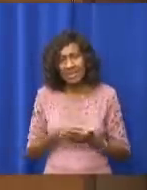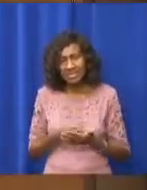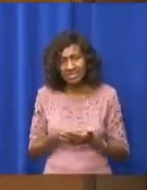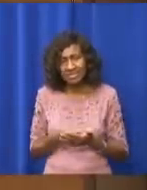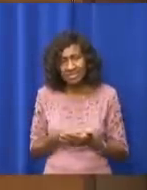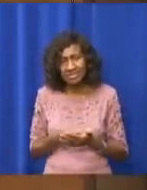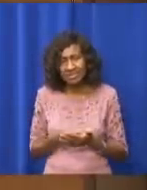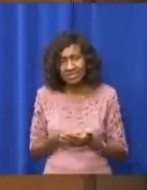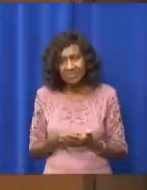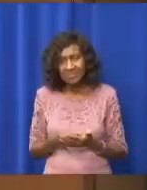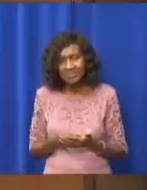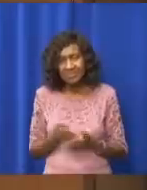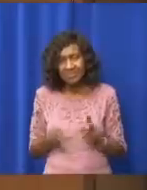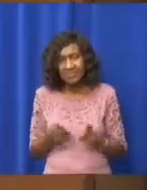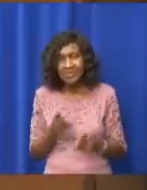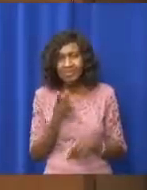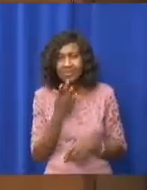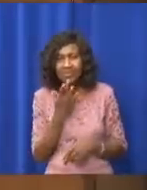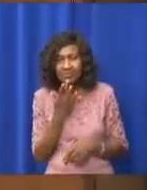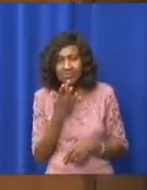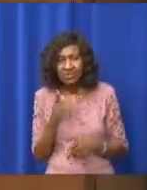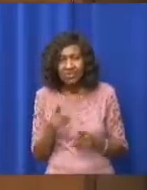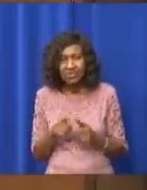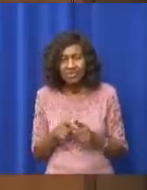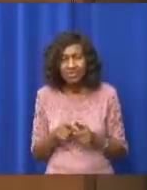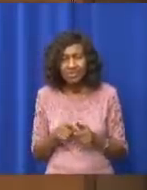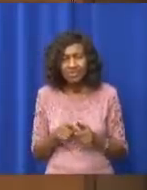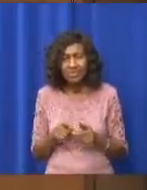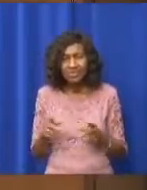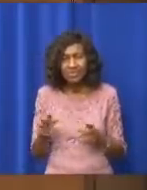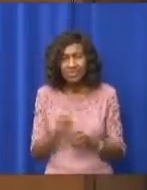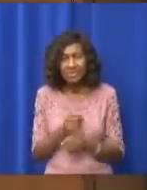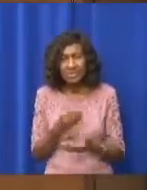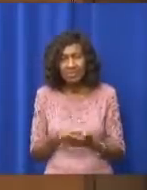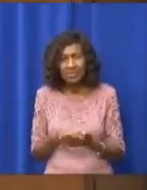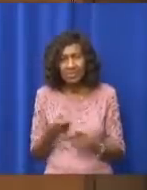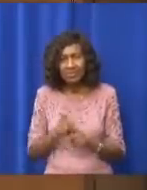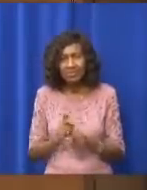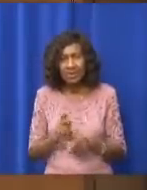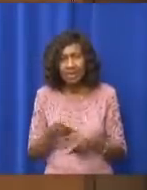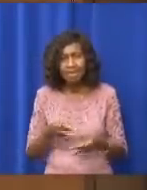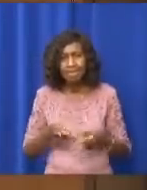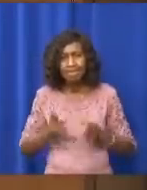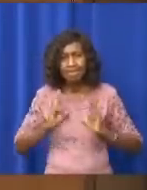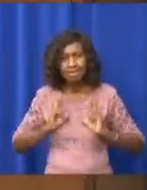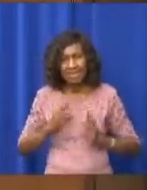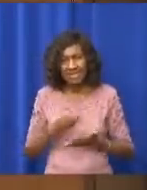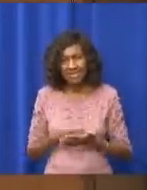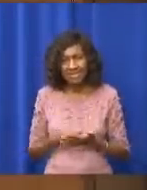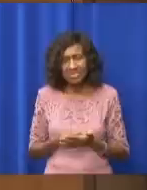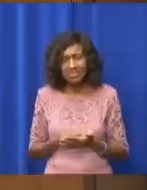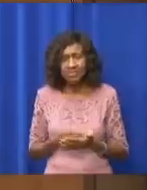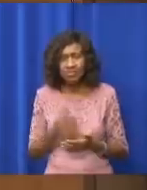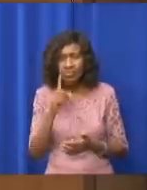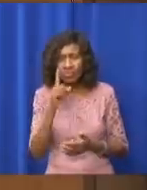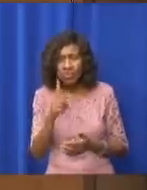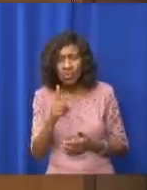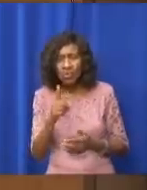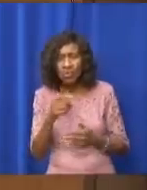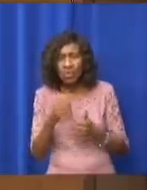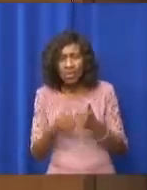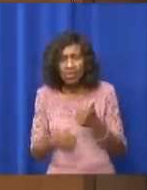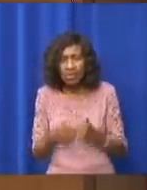focusing on accessing their pensions. We also had one of the hurdles we face is